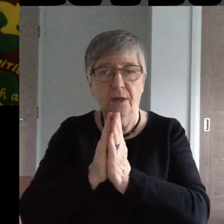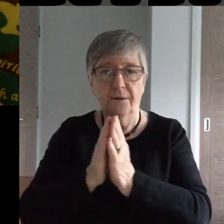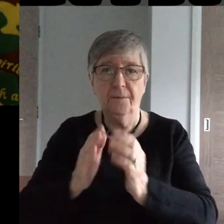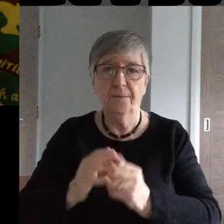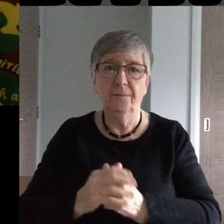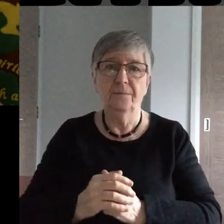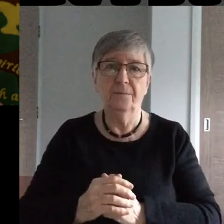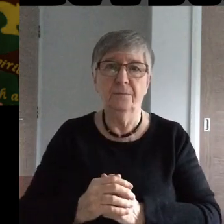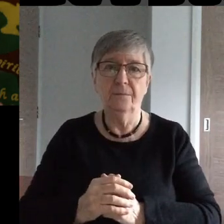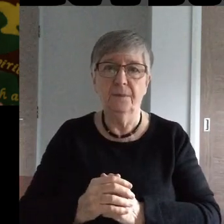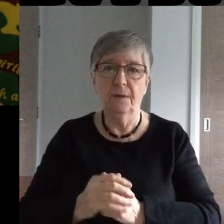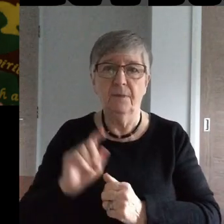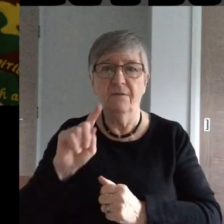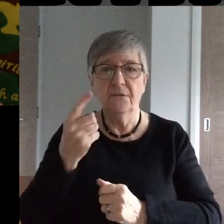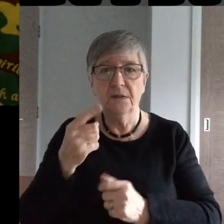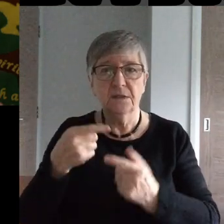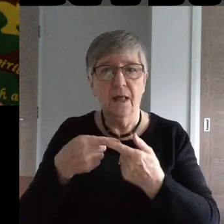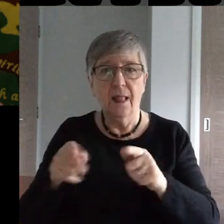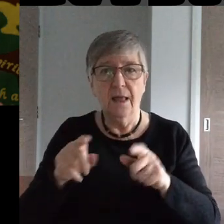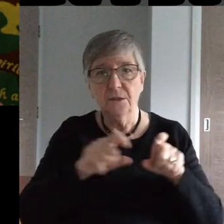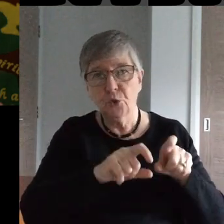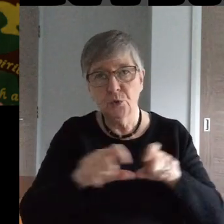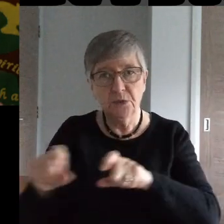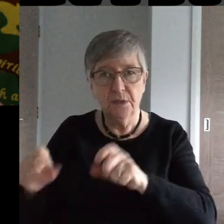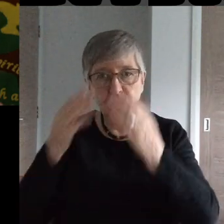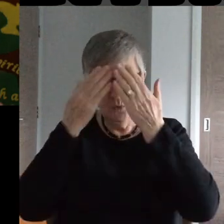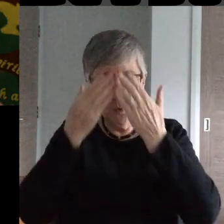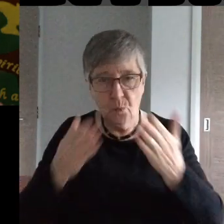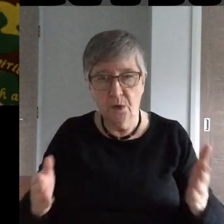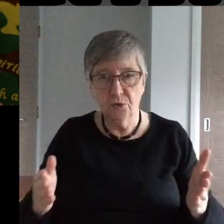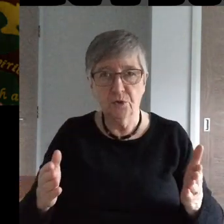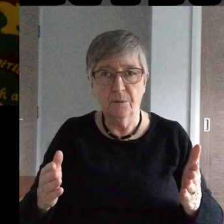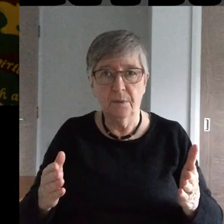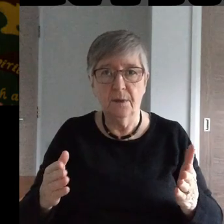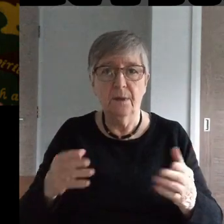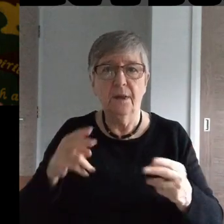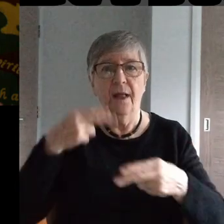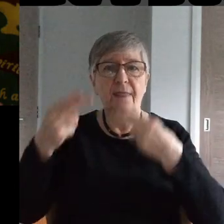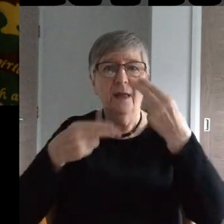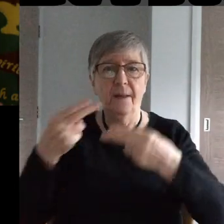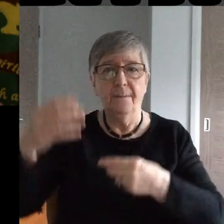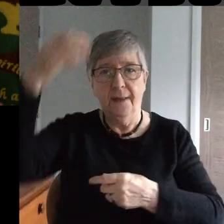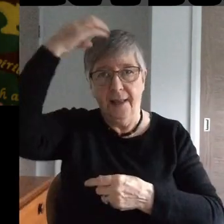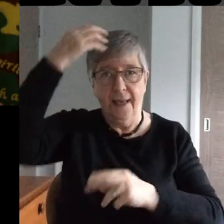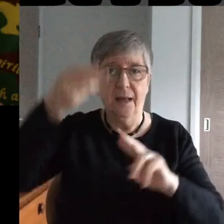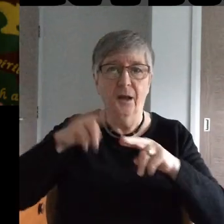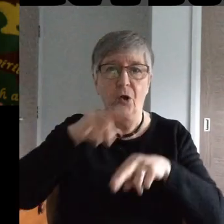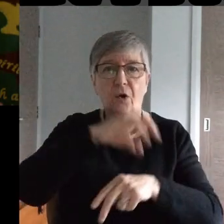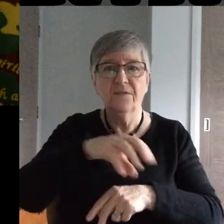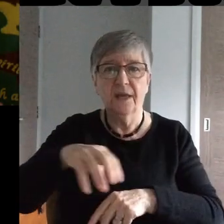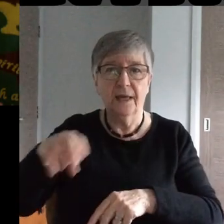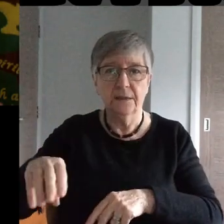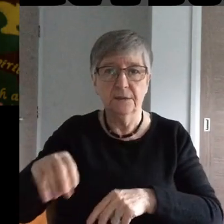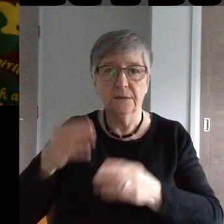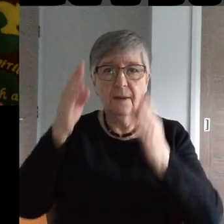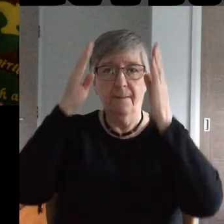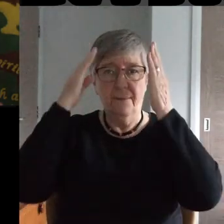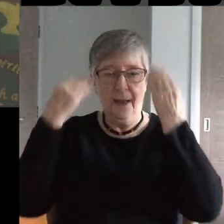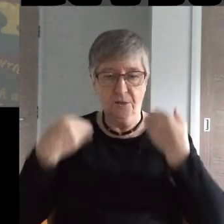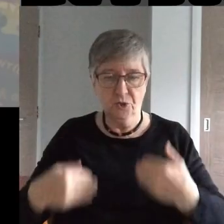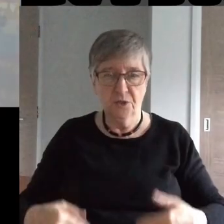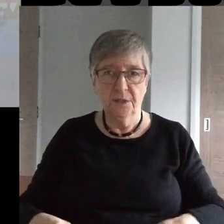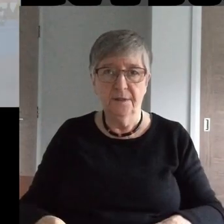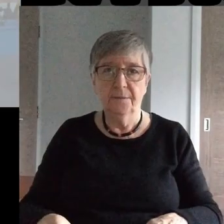others. But first, let's continue to worship the Lord in our next hymn, King of Kings,